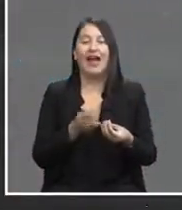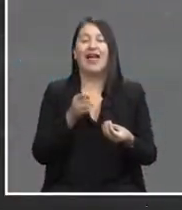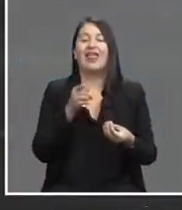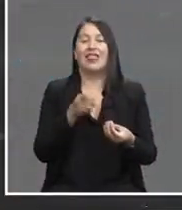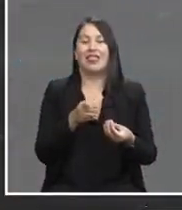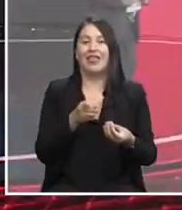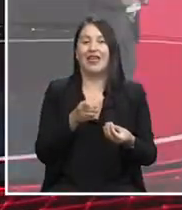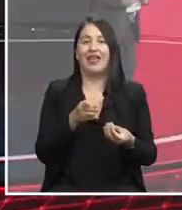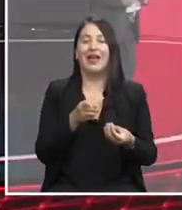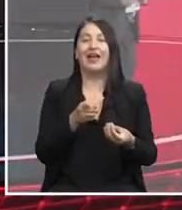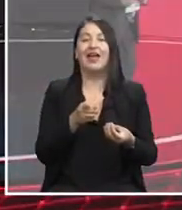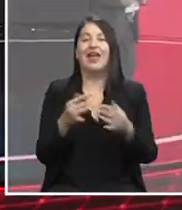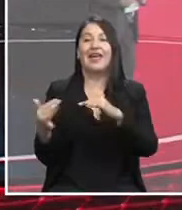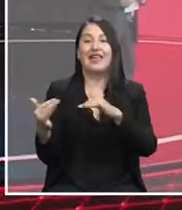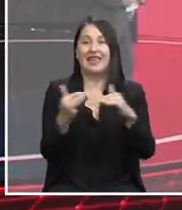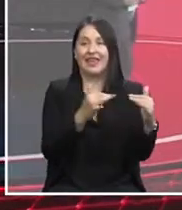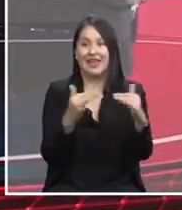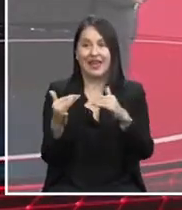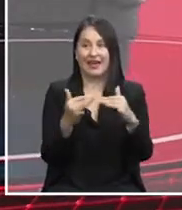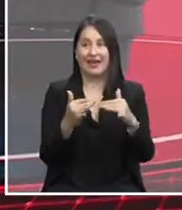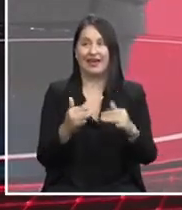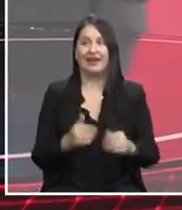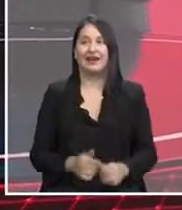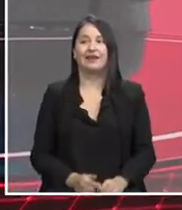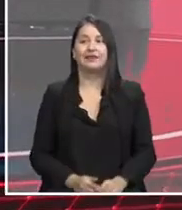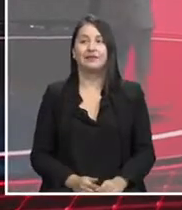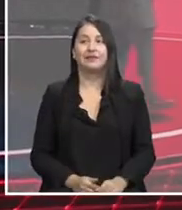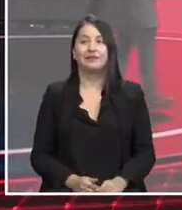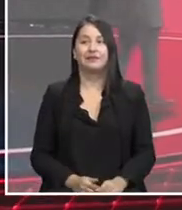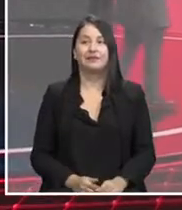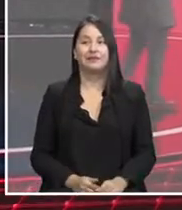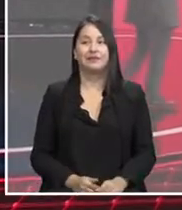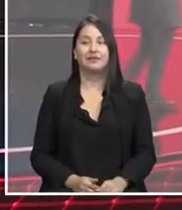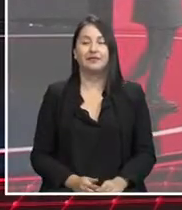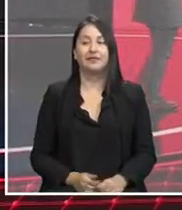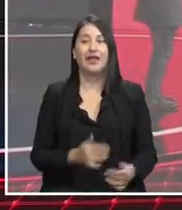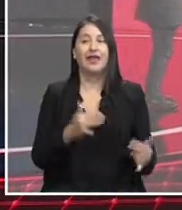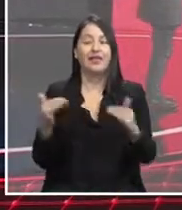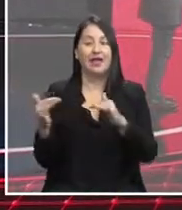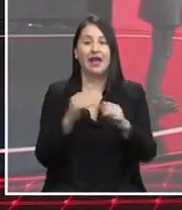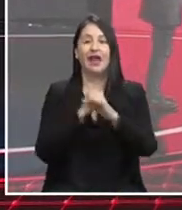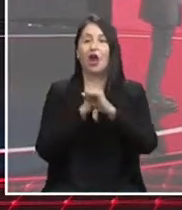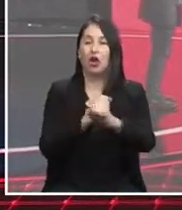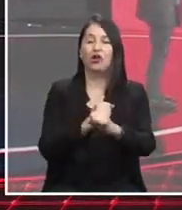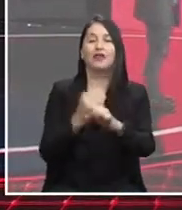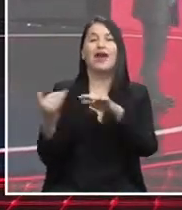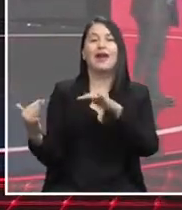It is violent. It is very violent, even if it doesn't kill.